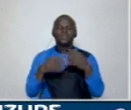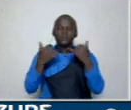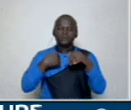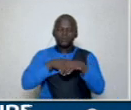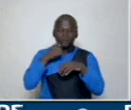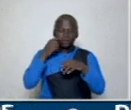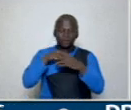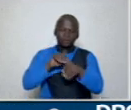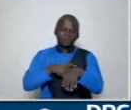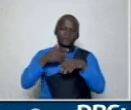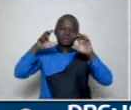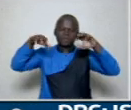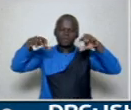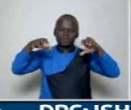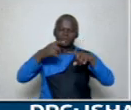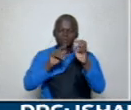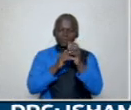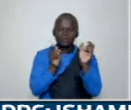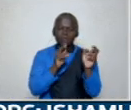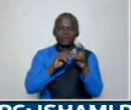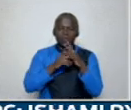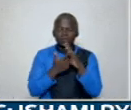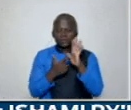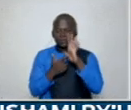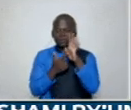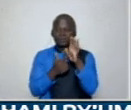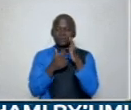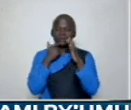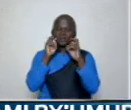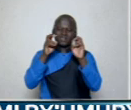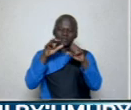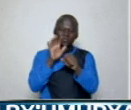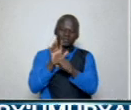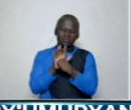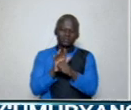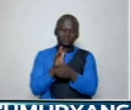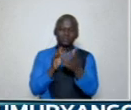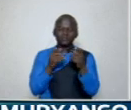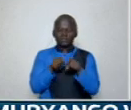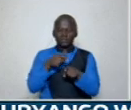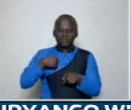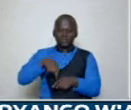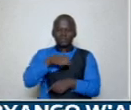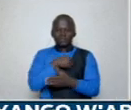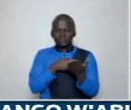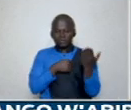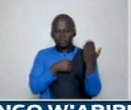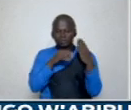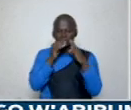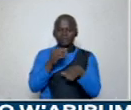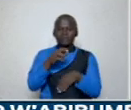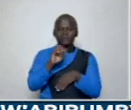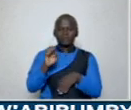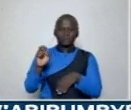bihe by'imvura kandi n'ubundi yatangiye kugaragara nk'aho irimo kuzara imvura itari nziza hanjye rero nk'umuntu wa Green Party